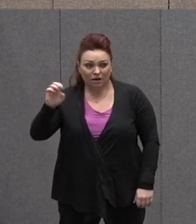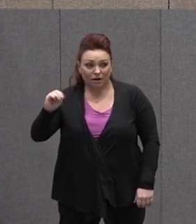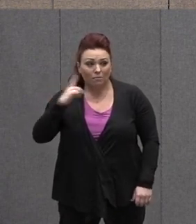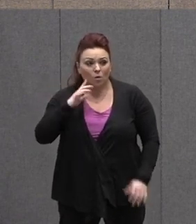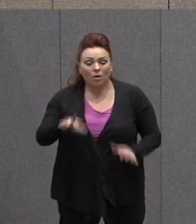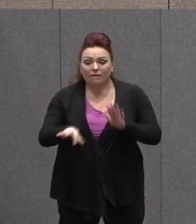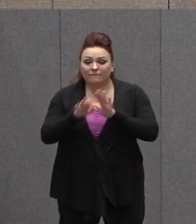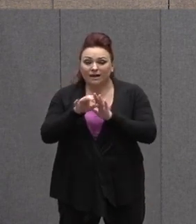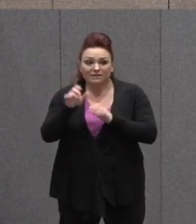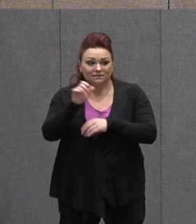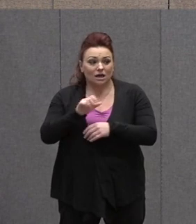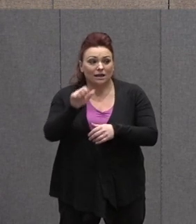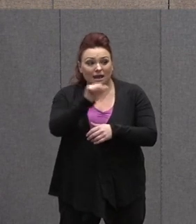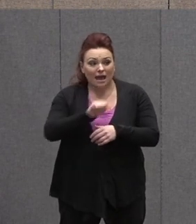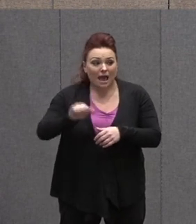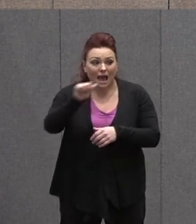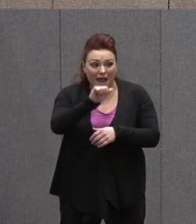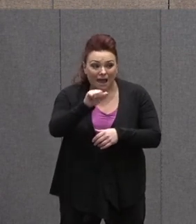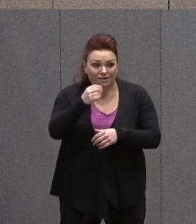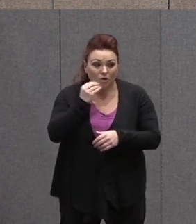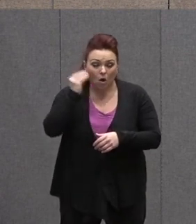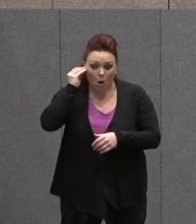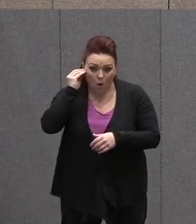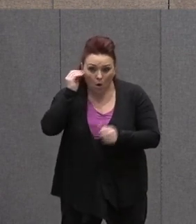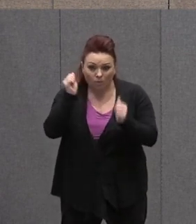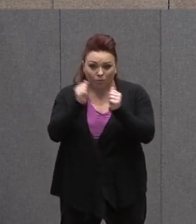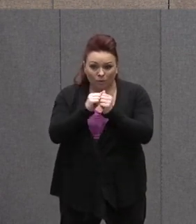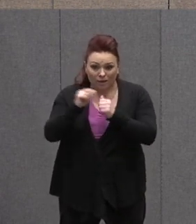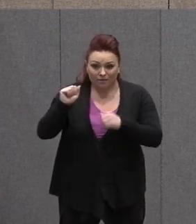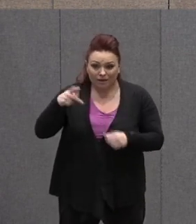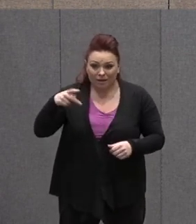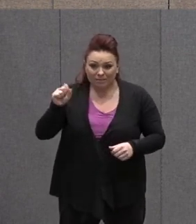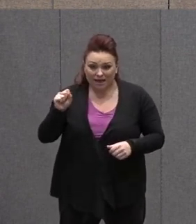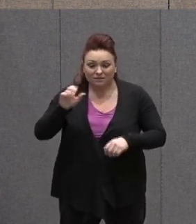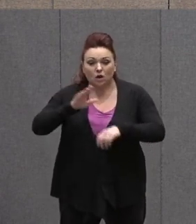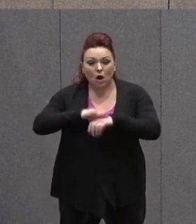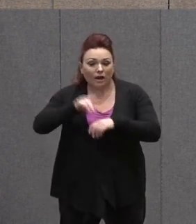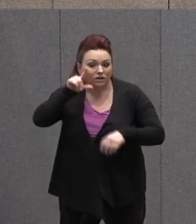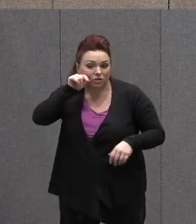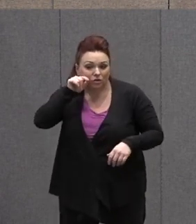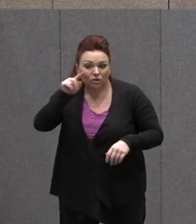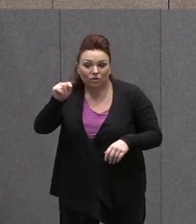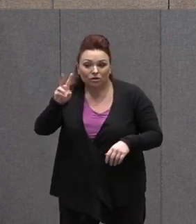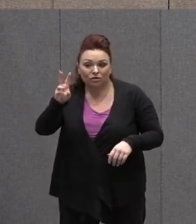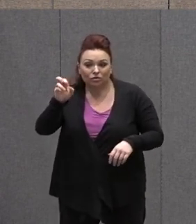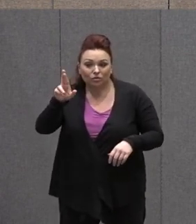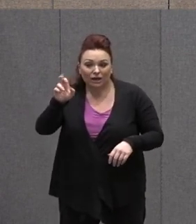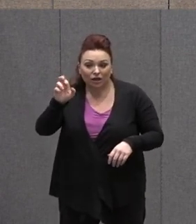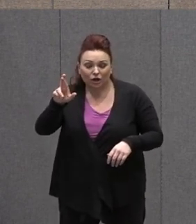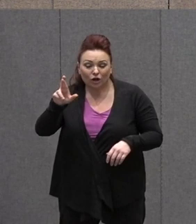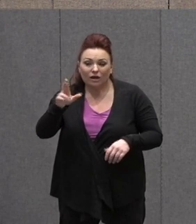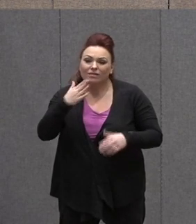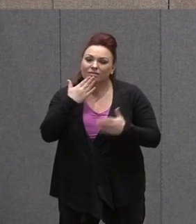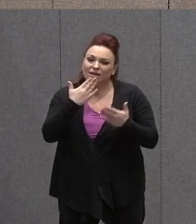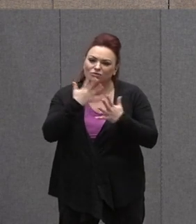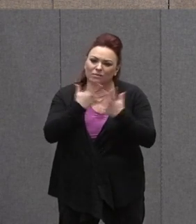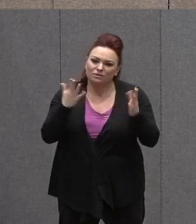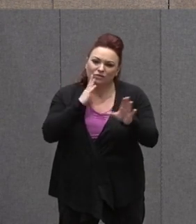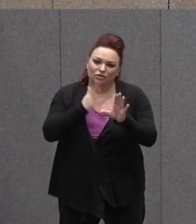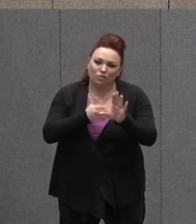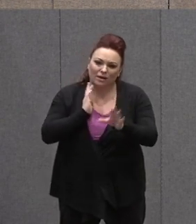families. Thank you for joining us today and look forward to the rest of your lessons today, and I'll see you